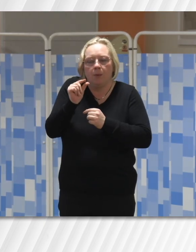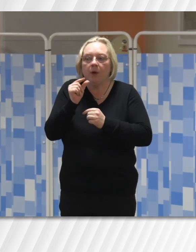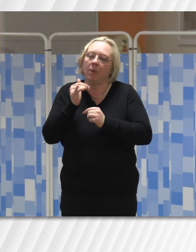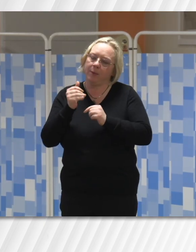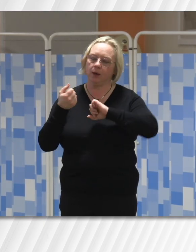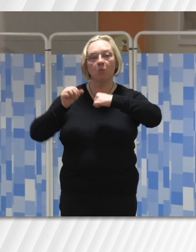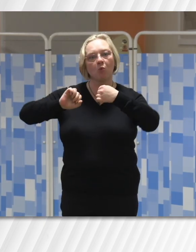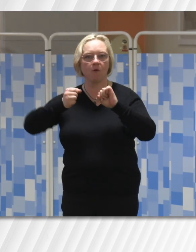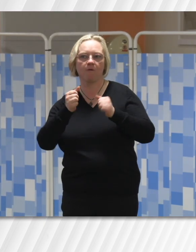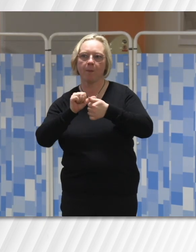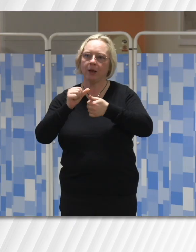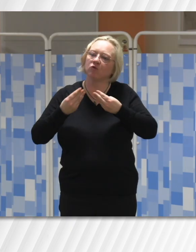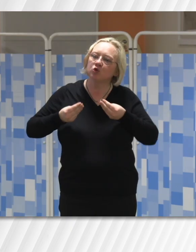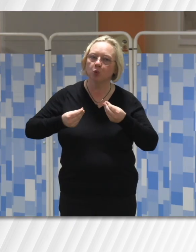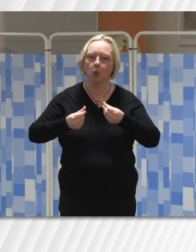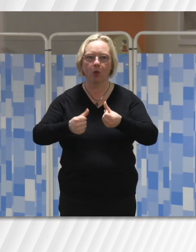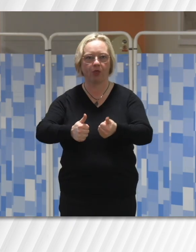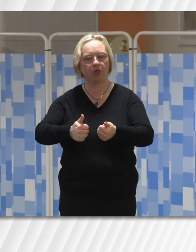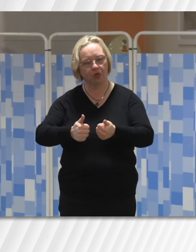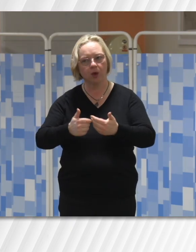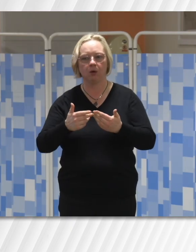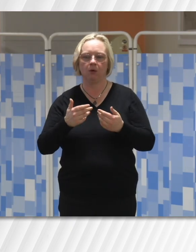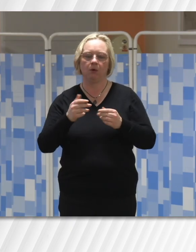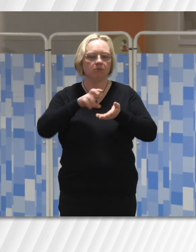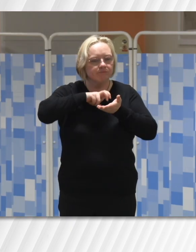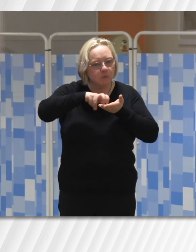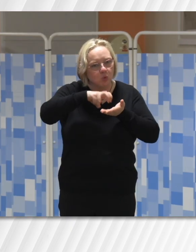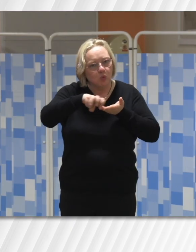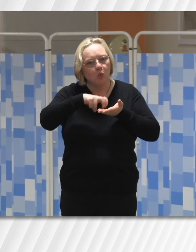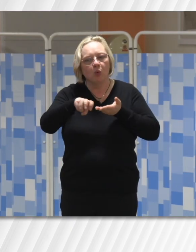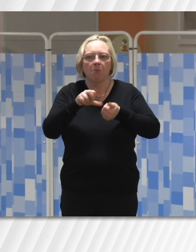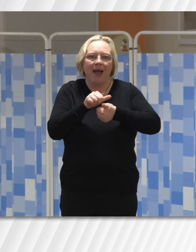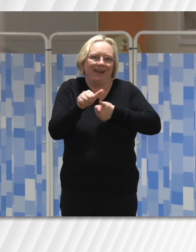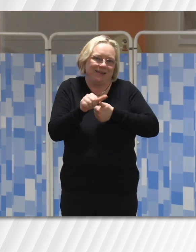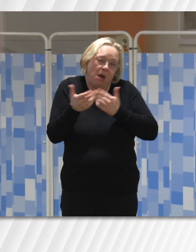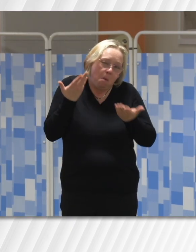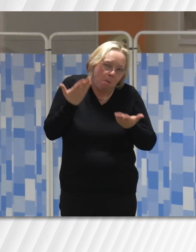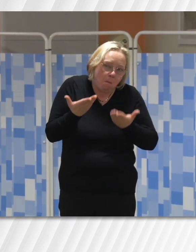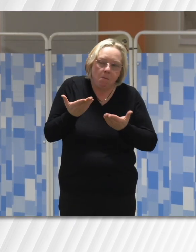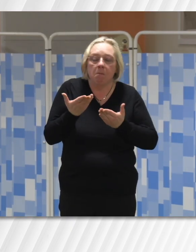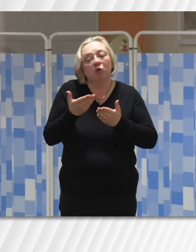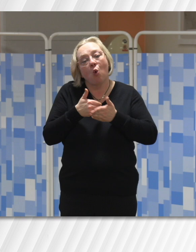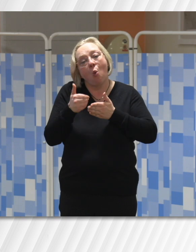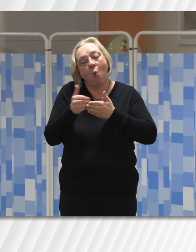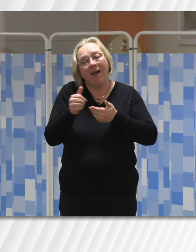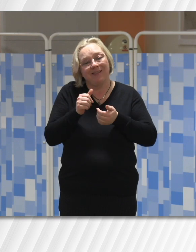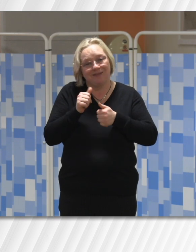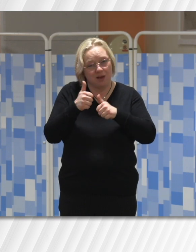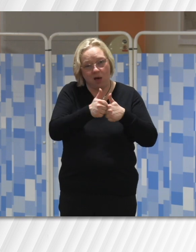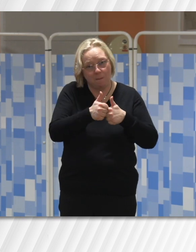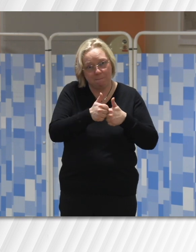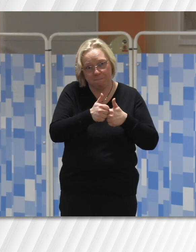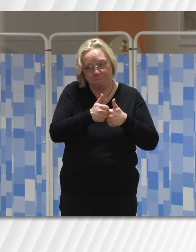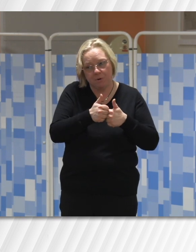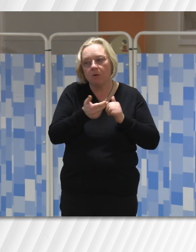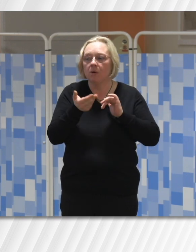fluid, their gait a little bit better. As I said, sometimes it doesn't always enhance the movements. It can